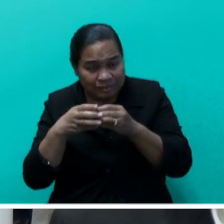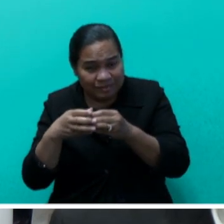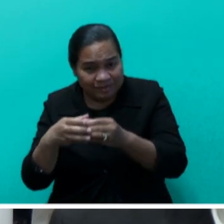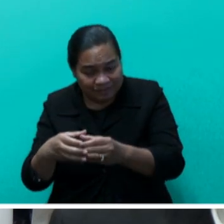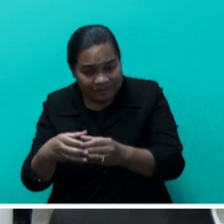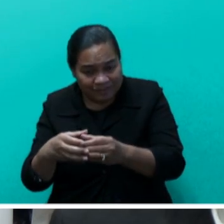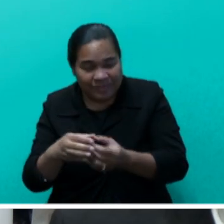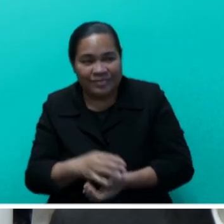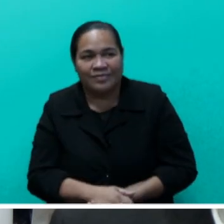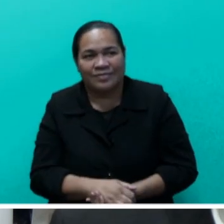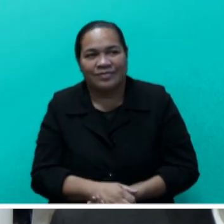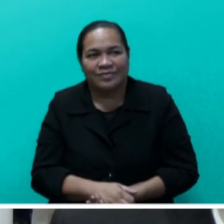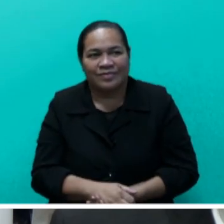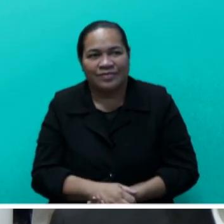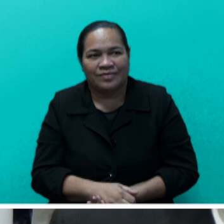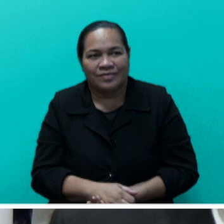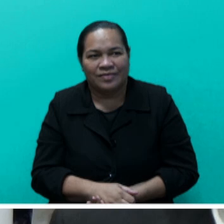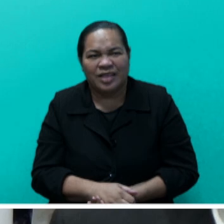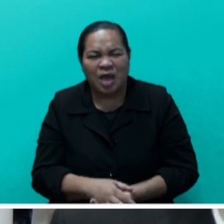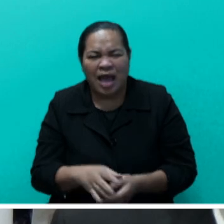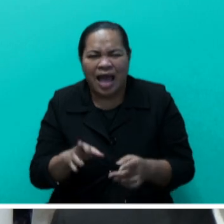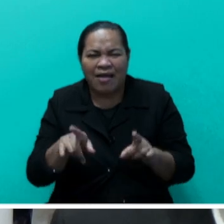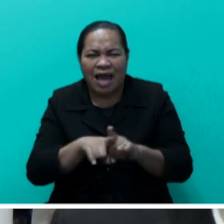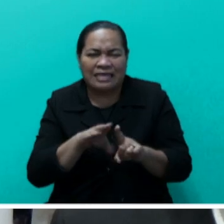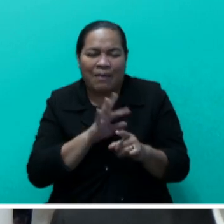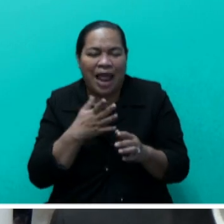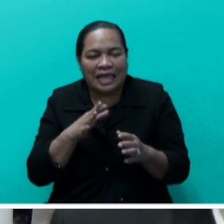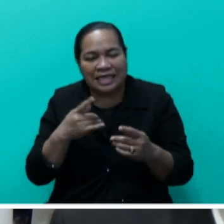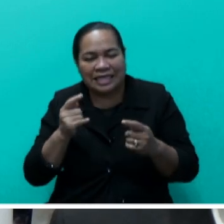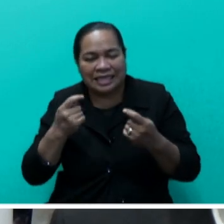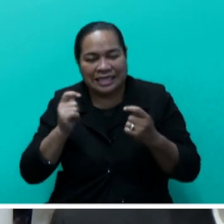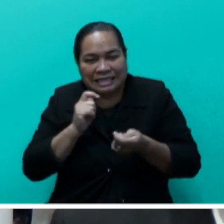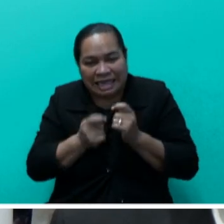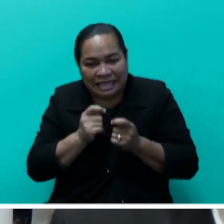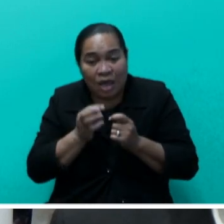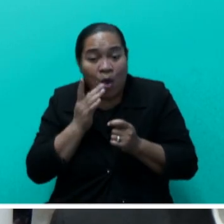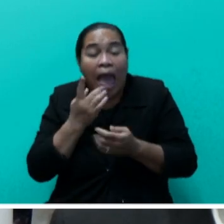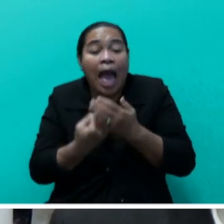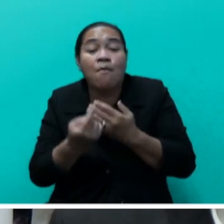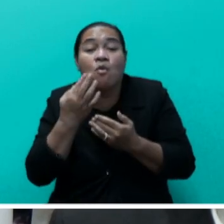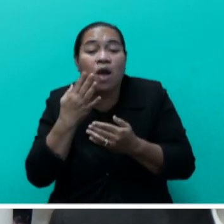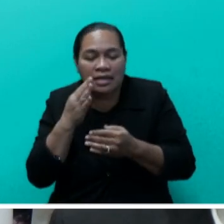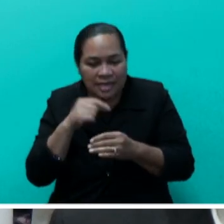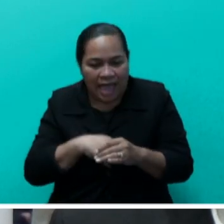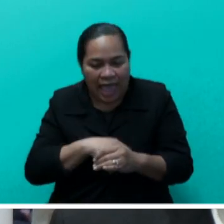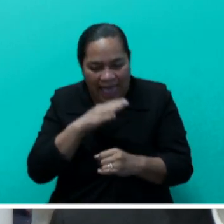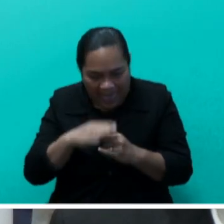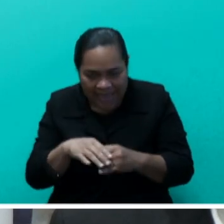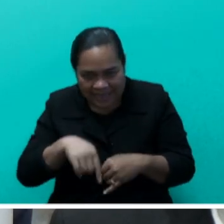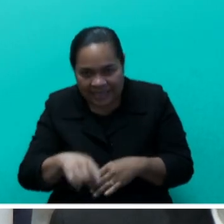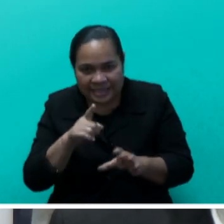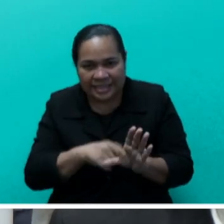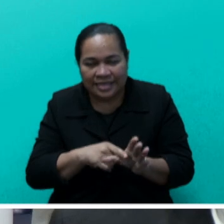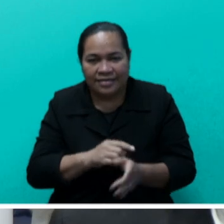if you like, sort of a test deployment, will happen around towards the end of this year. And that's to roll out